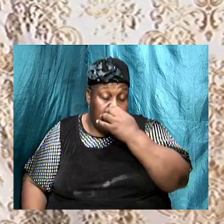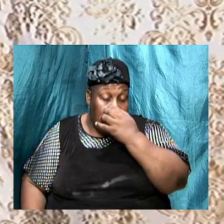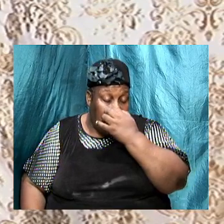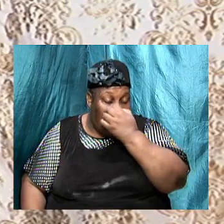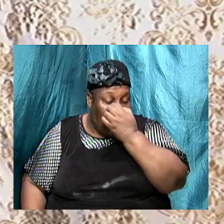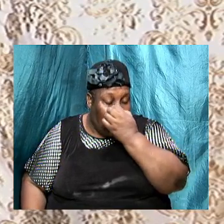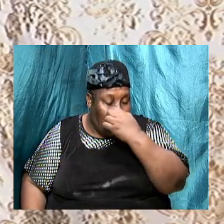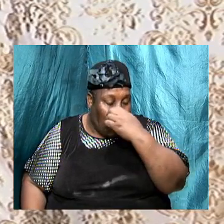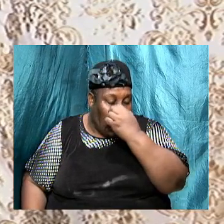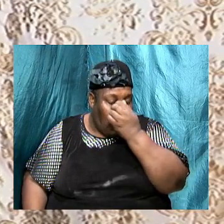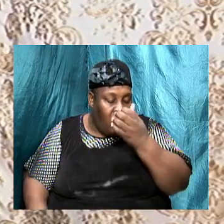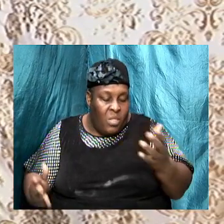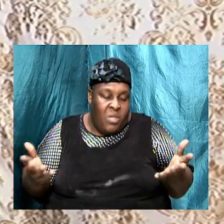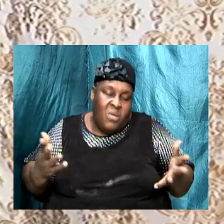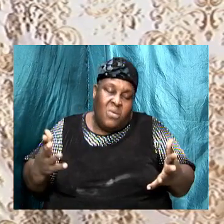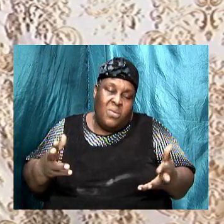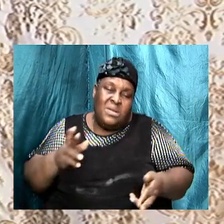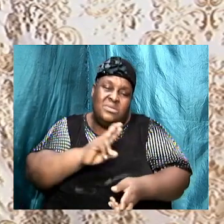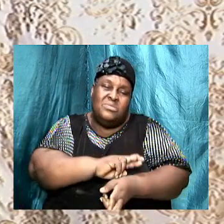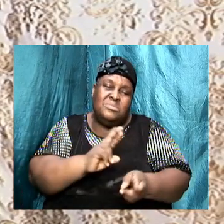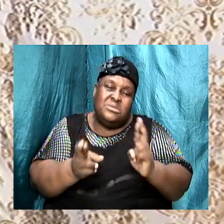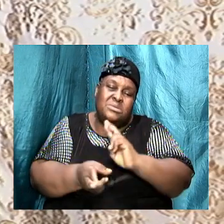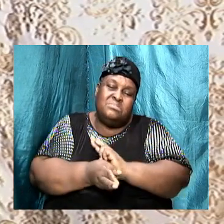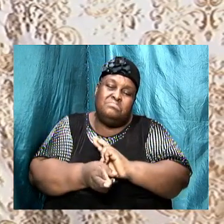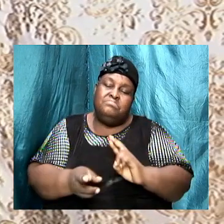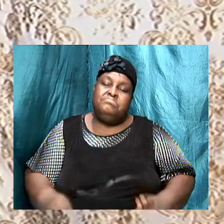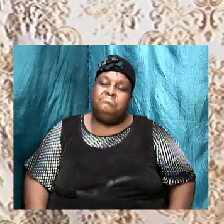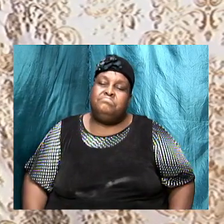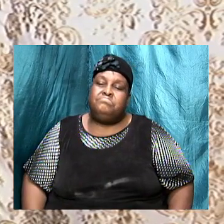So what is repentance?